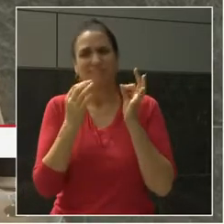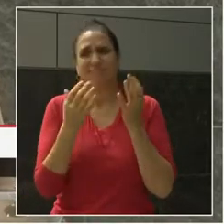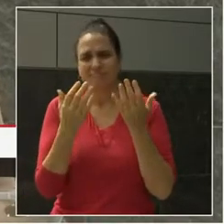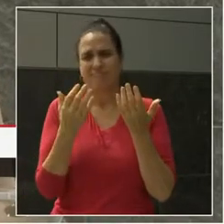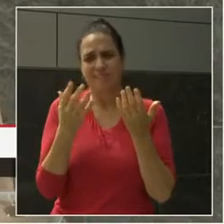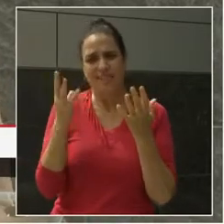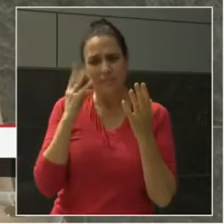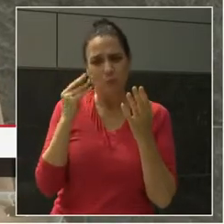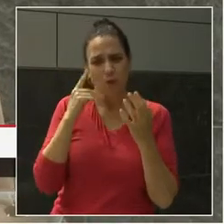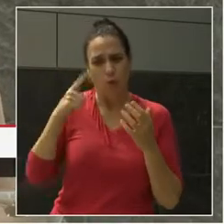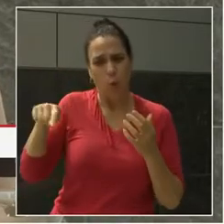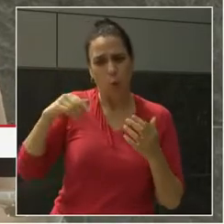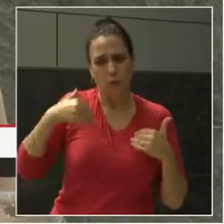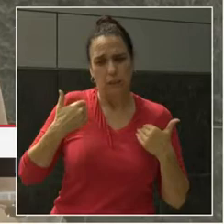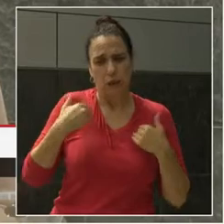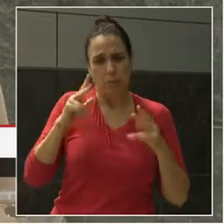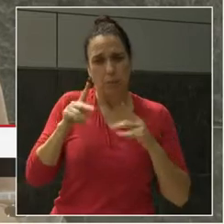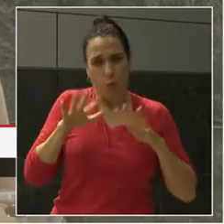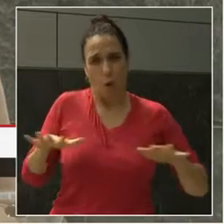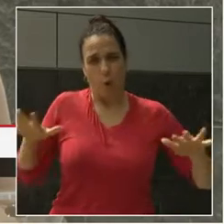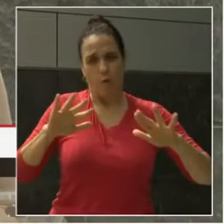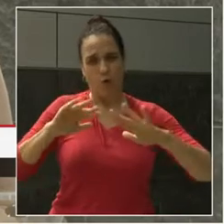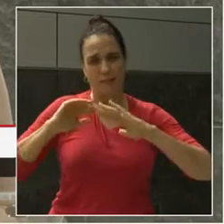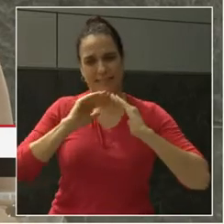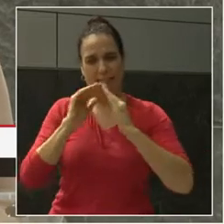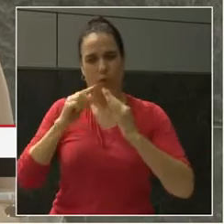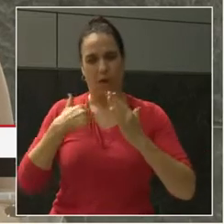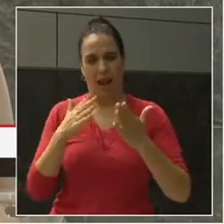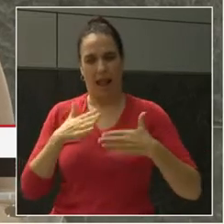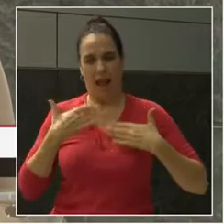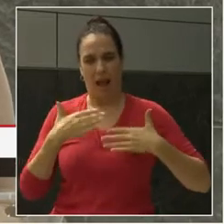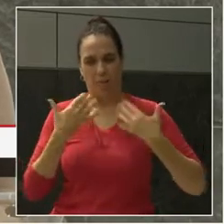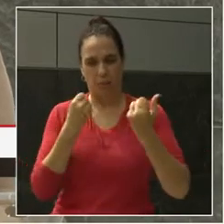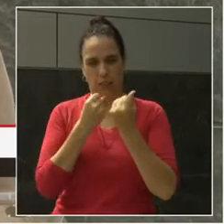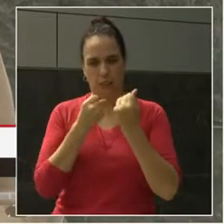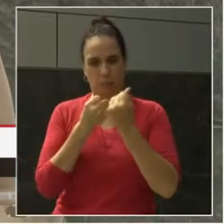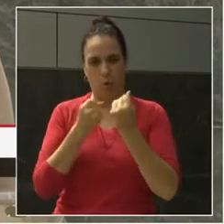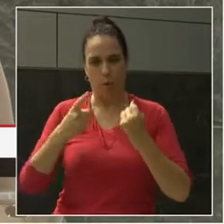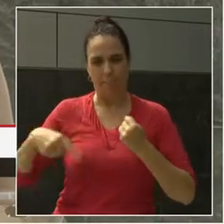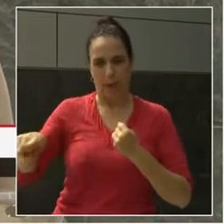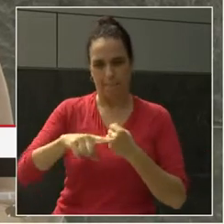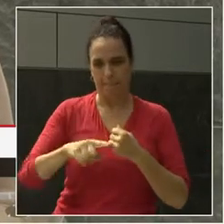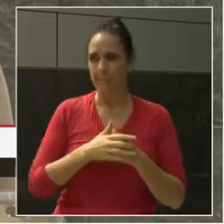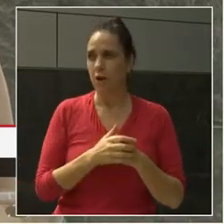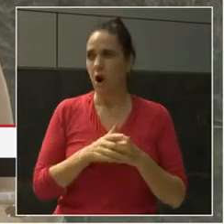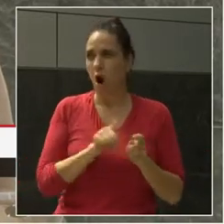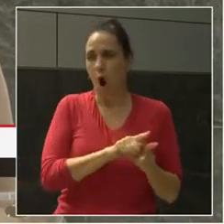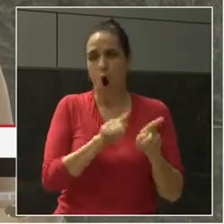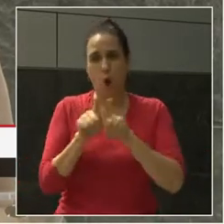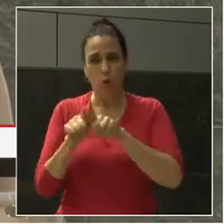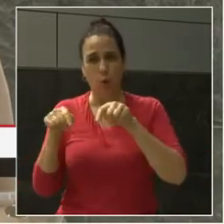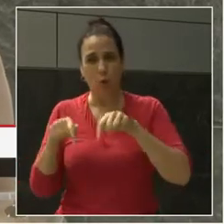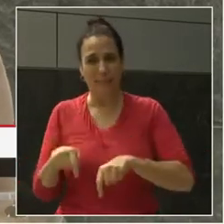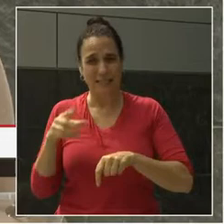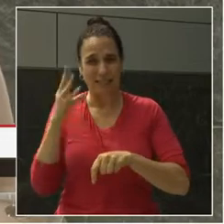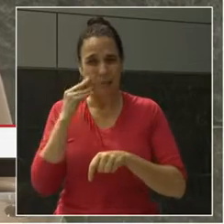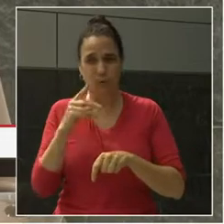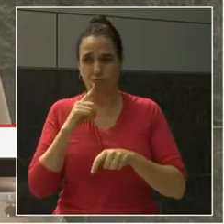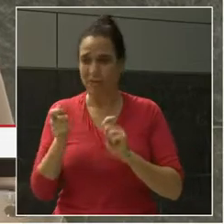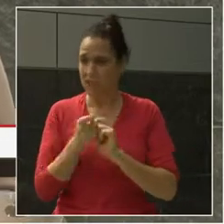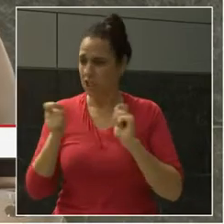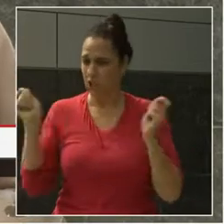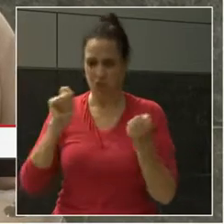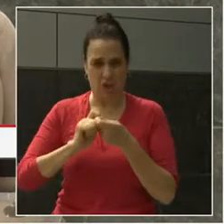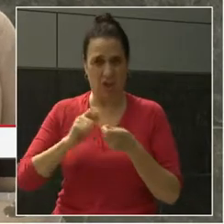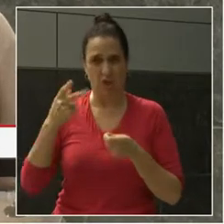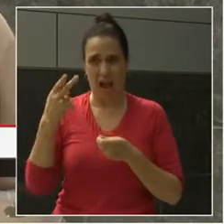for young people in our city that we are happy to support. And also this experience that really changes high